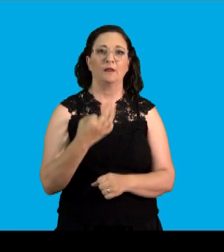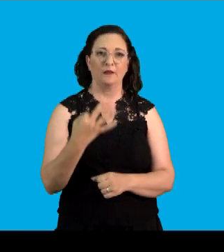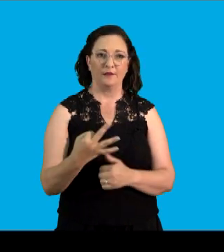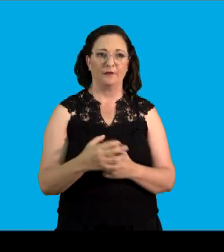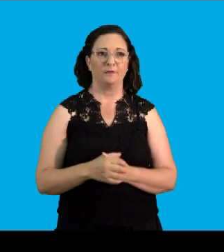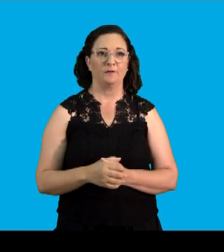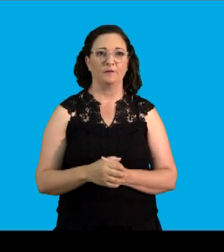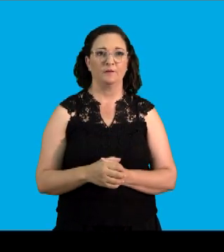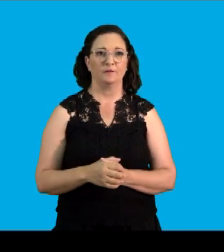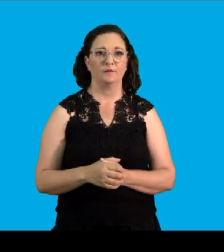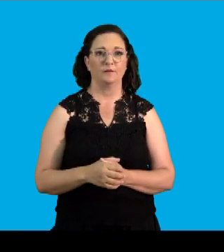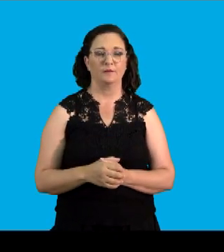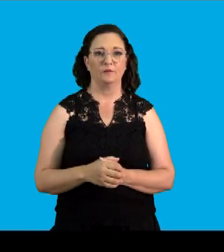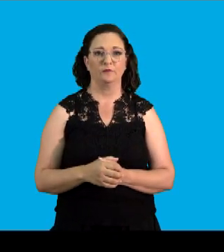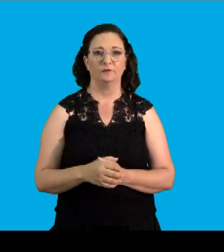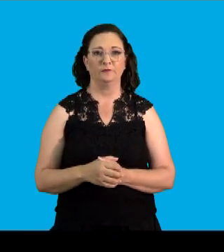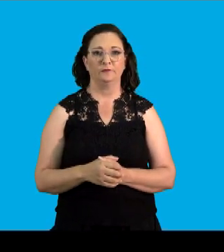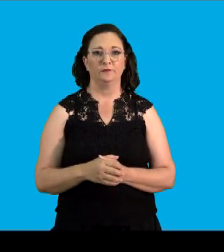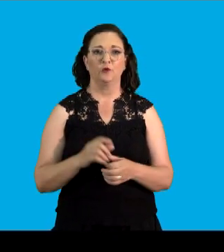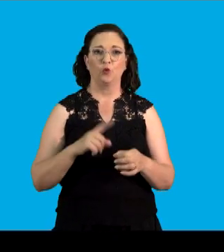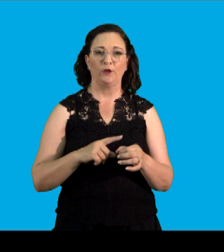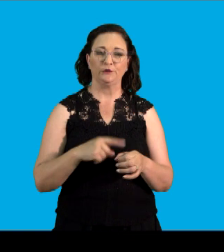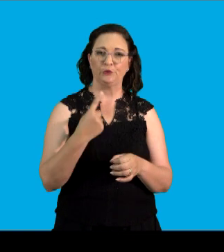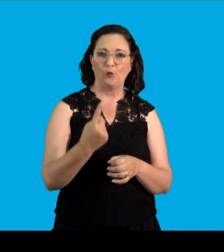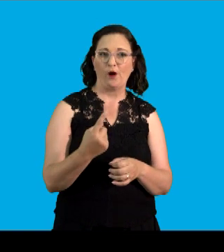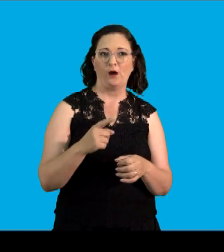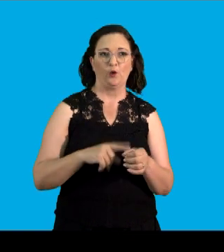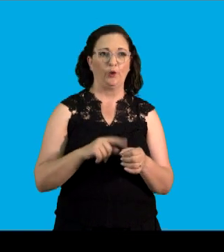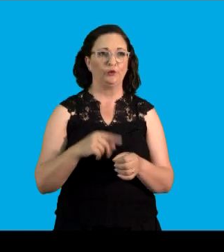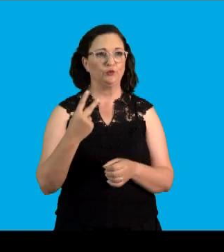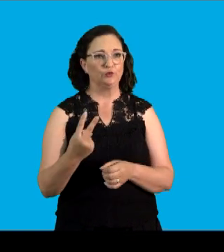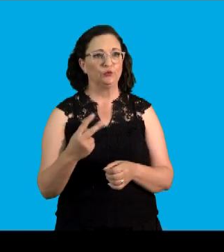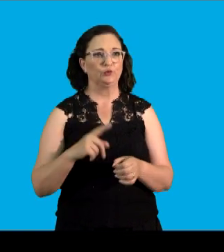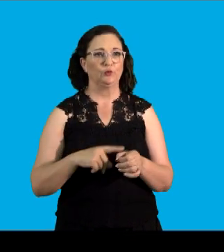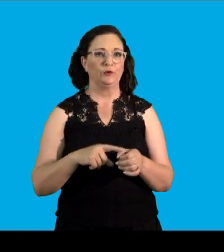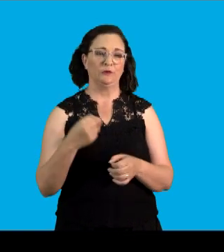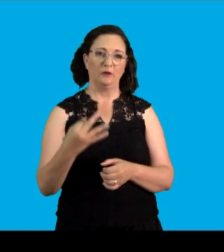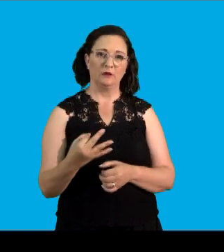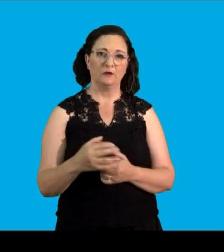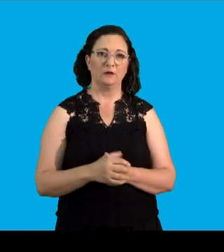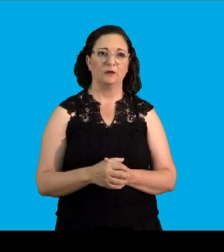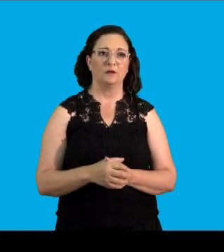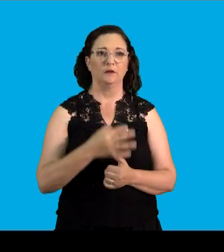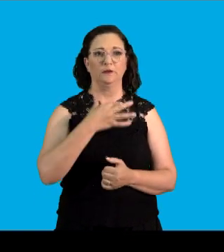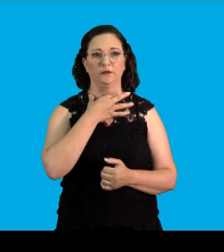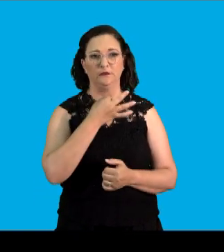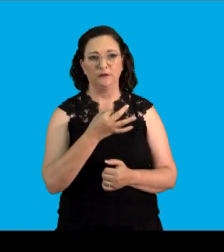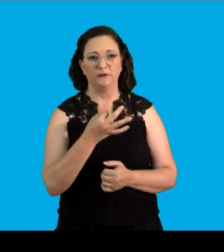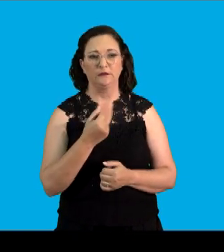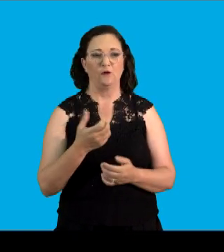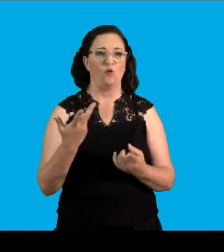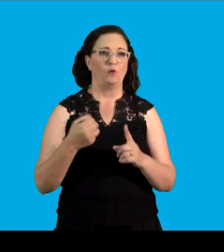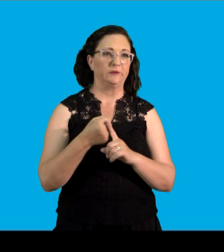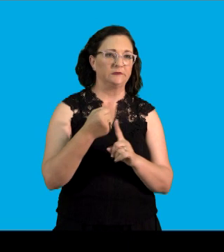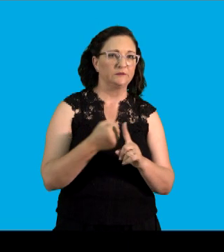qualities. Then you'll start with quality number 1, and then you do quality number 2. Let's say you'll write risk taker or risk taking,